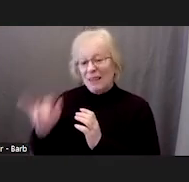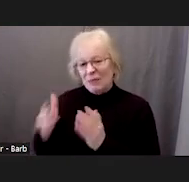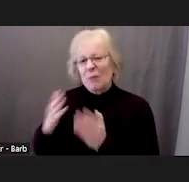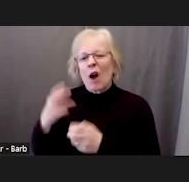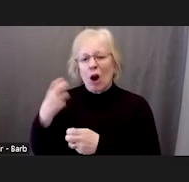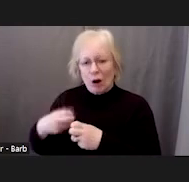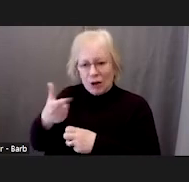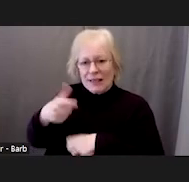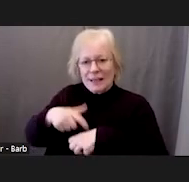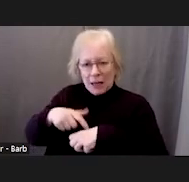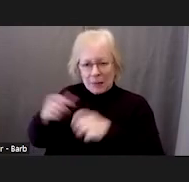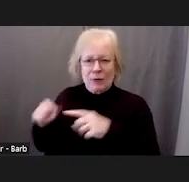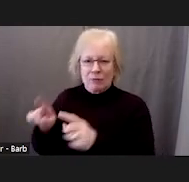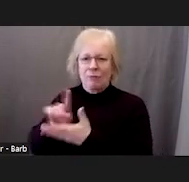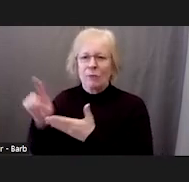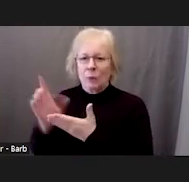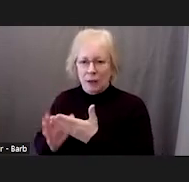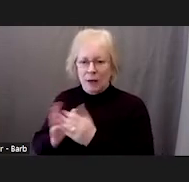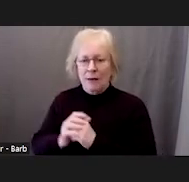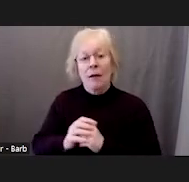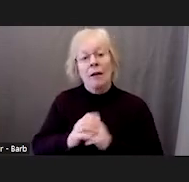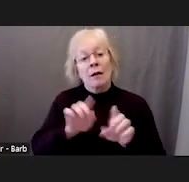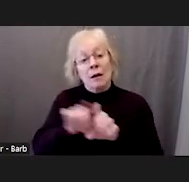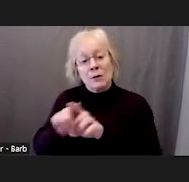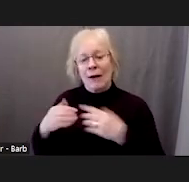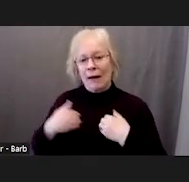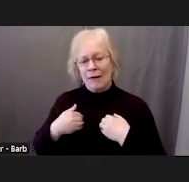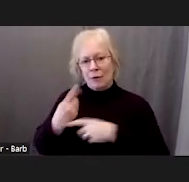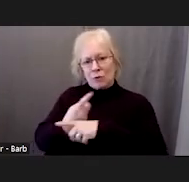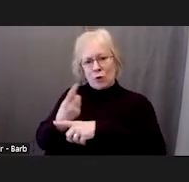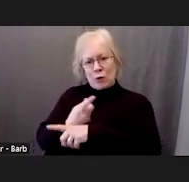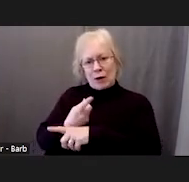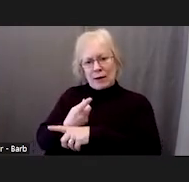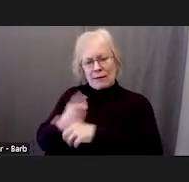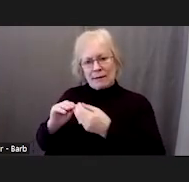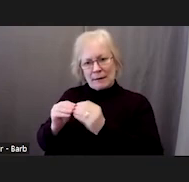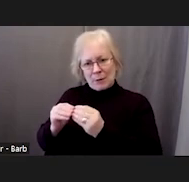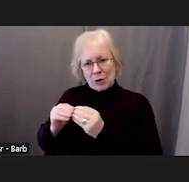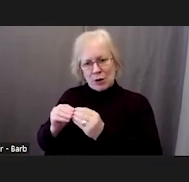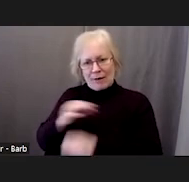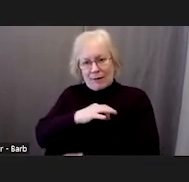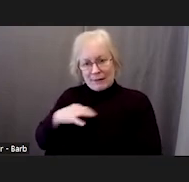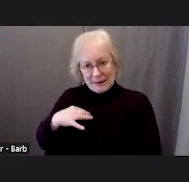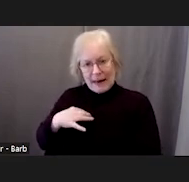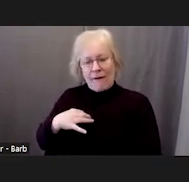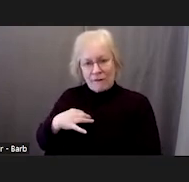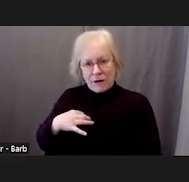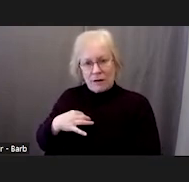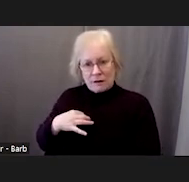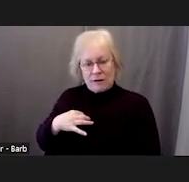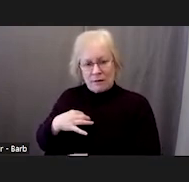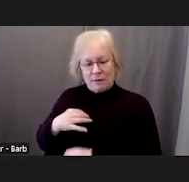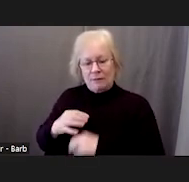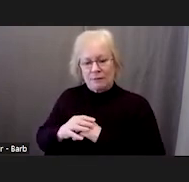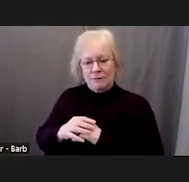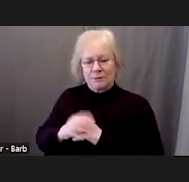other thing is just having the appropriate number of staff. I think that, being it's